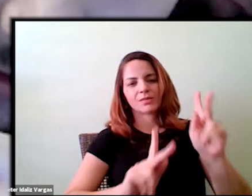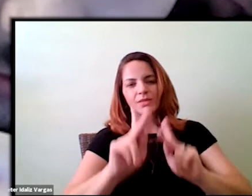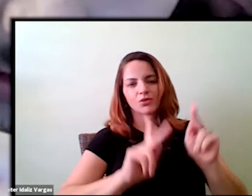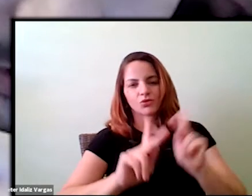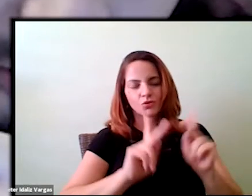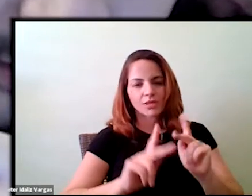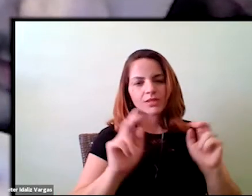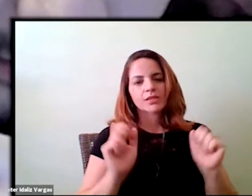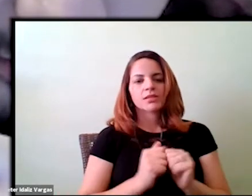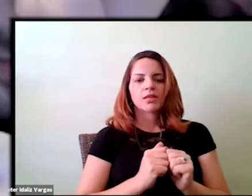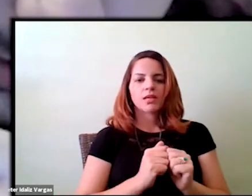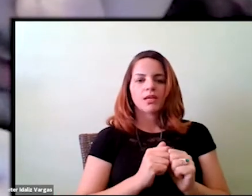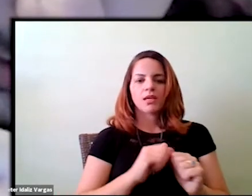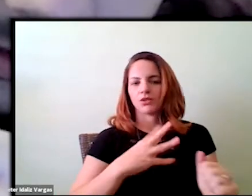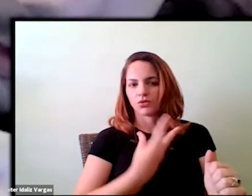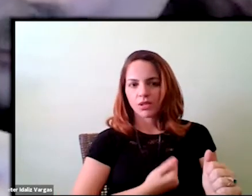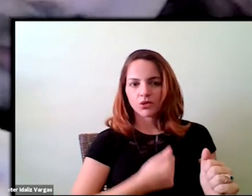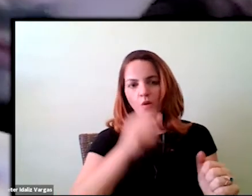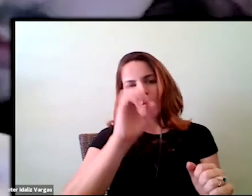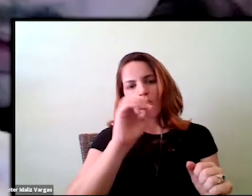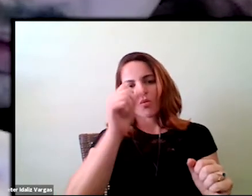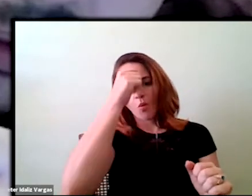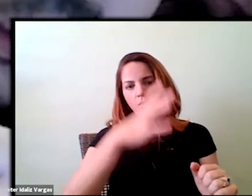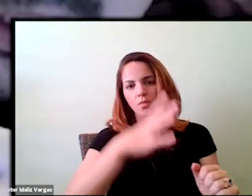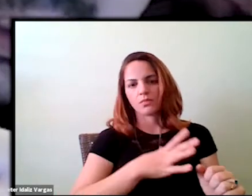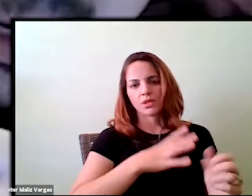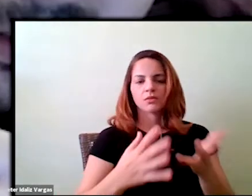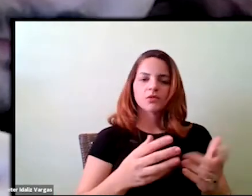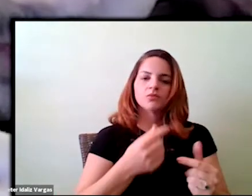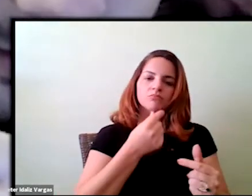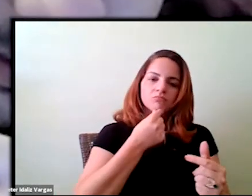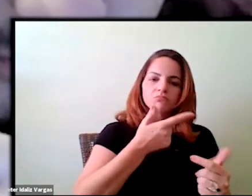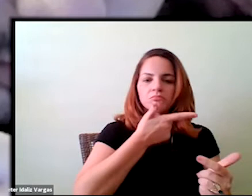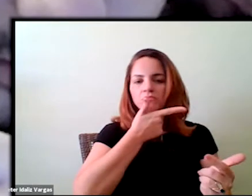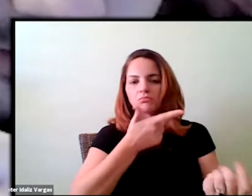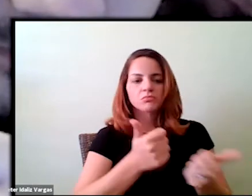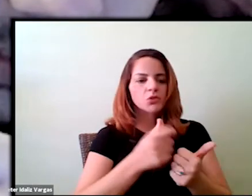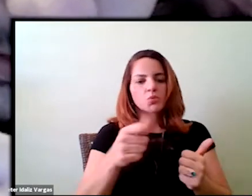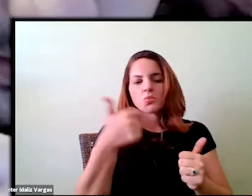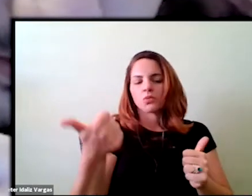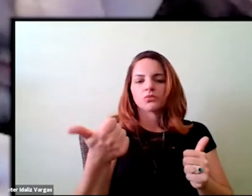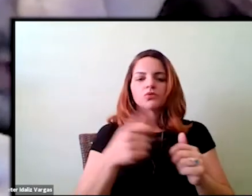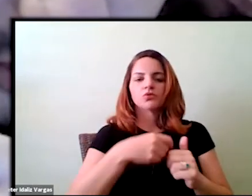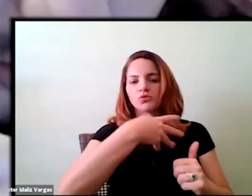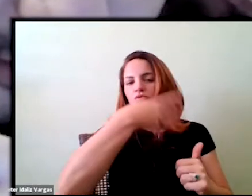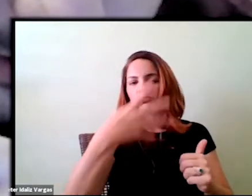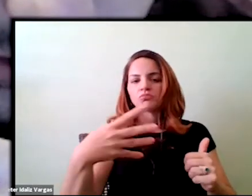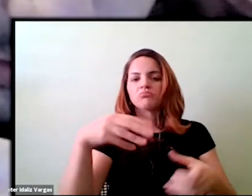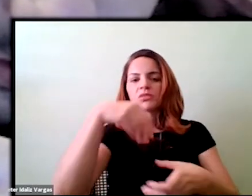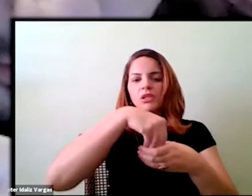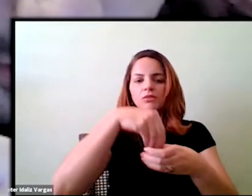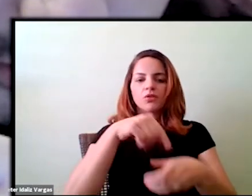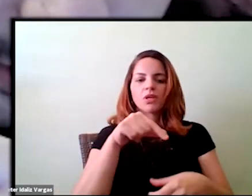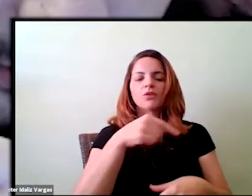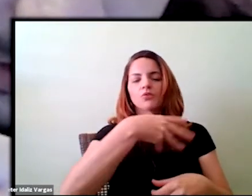men, drag queens, transgender performance, and unruly women, and the various forms of violence to which queer